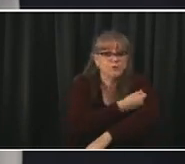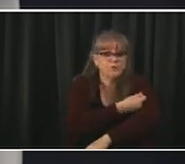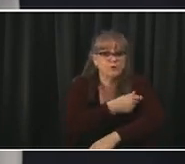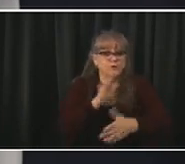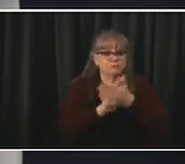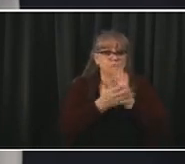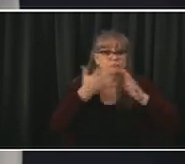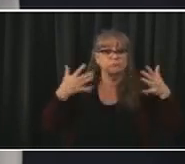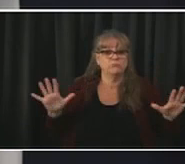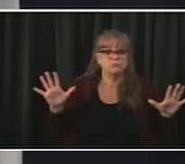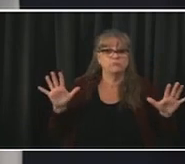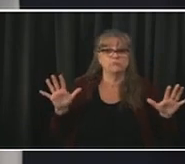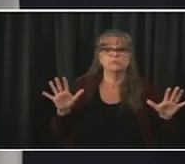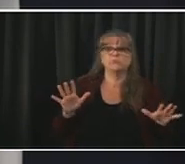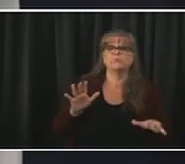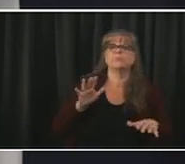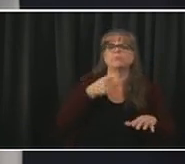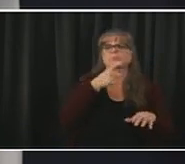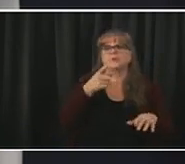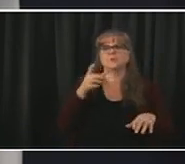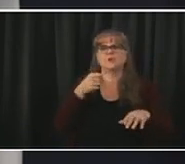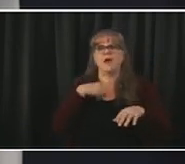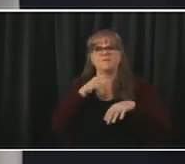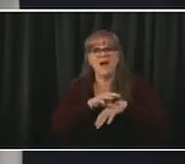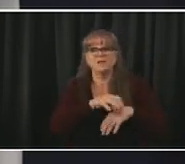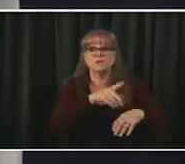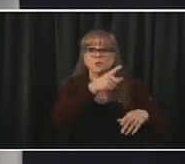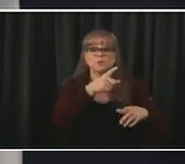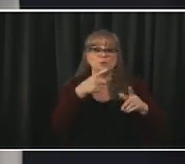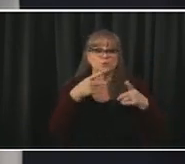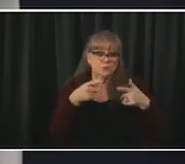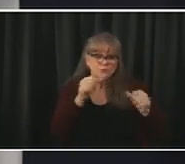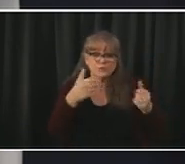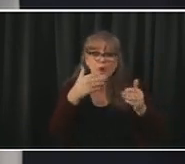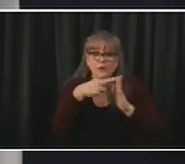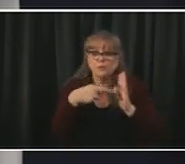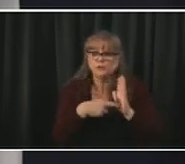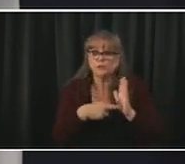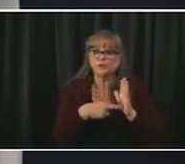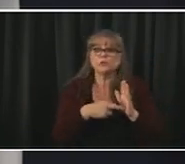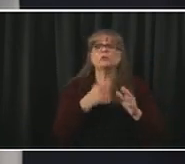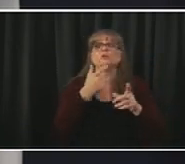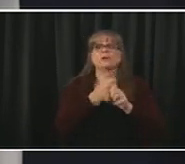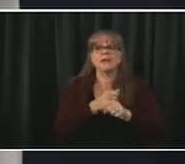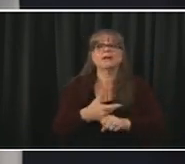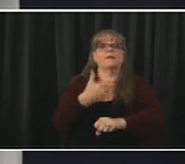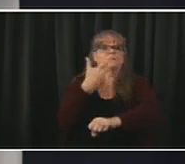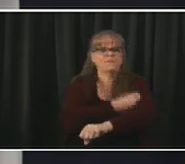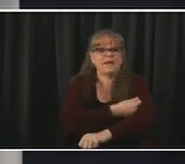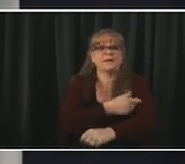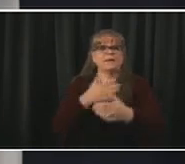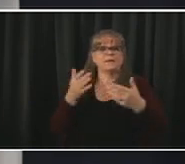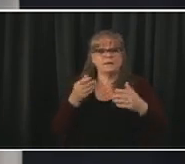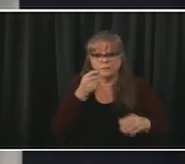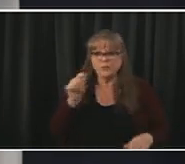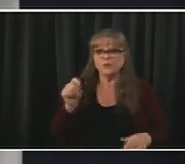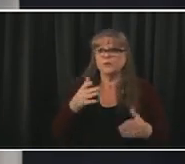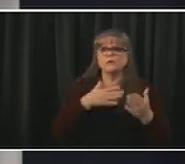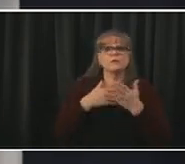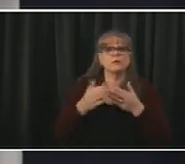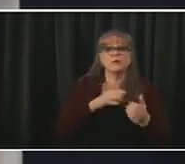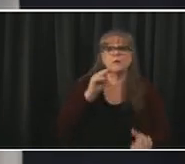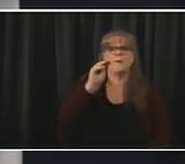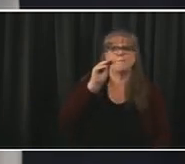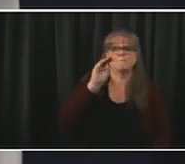is when you have the opportunity to sign up and you're eligible, get vaccinated. Moderna, Pfizer, Johnson & Johnson,